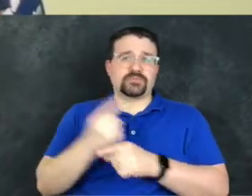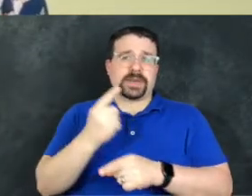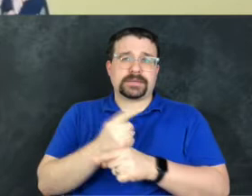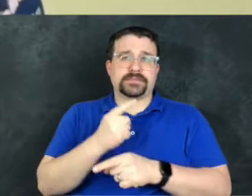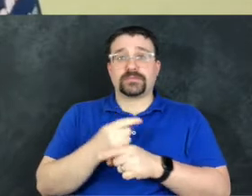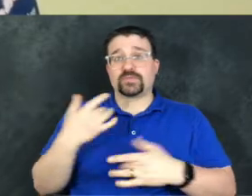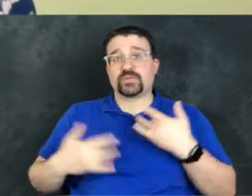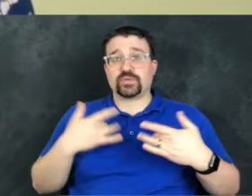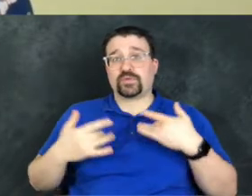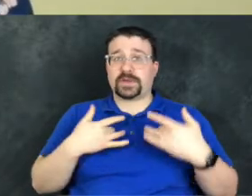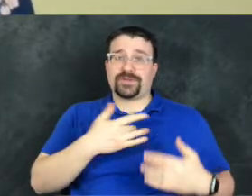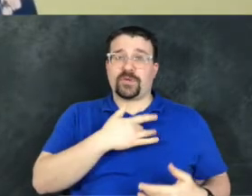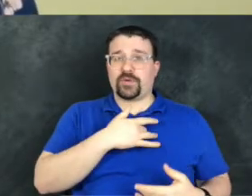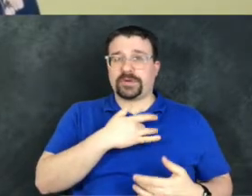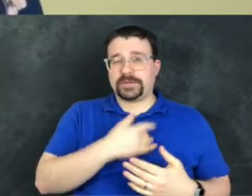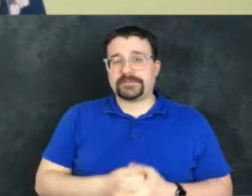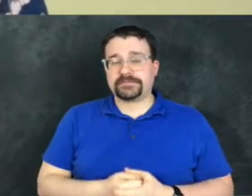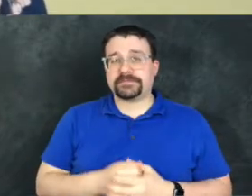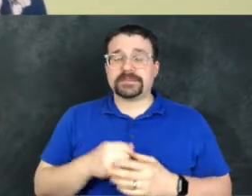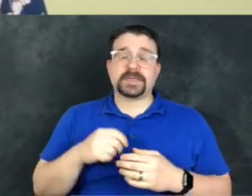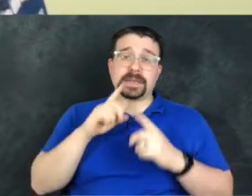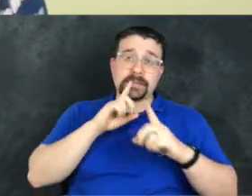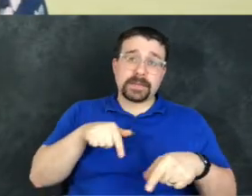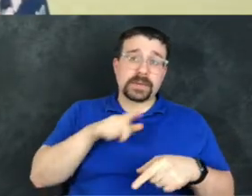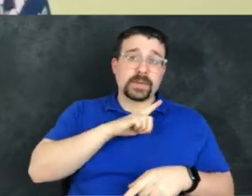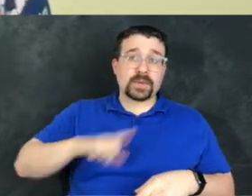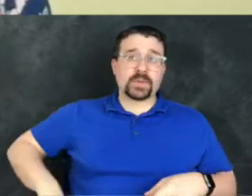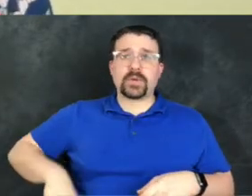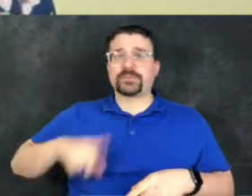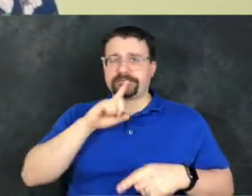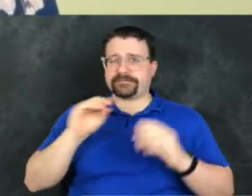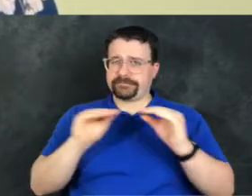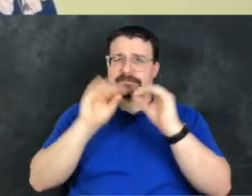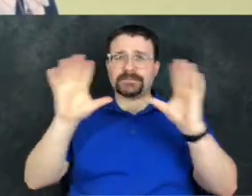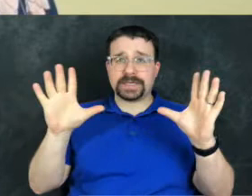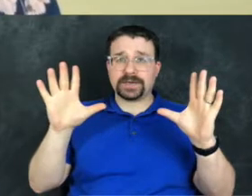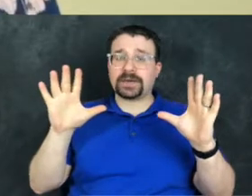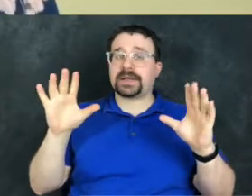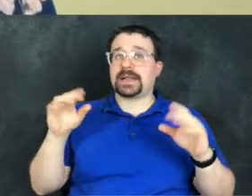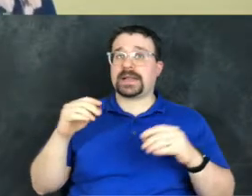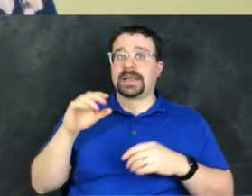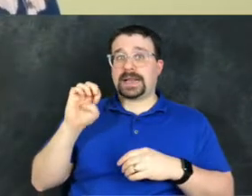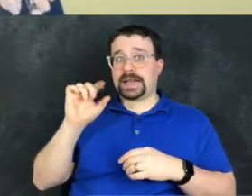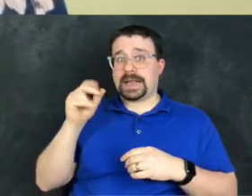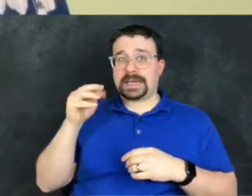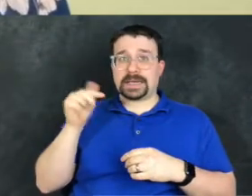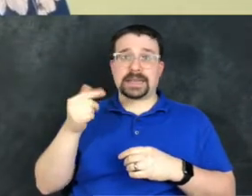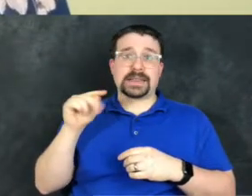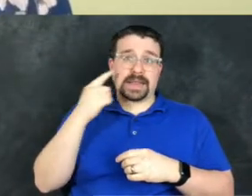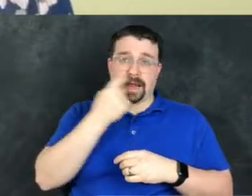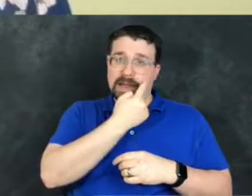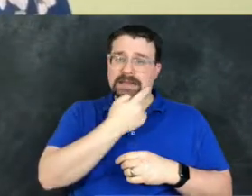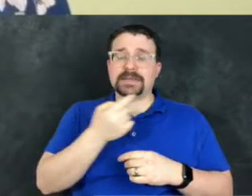right, rejoicing the heart. The commandment of the Lord is clear, enlightening the